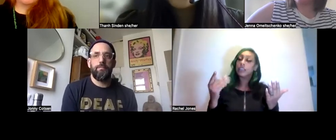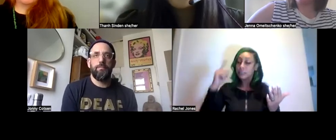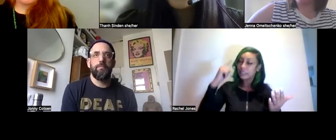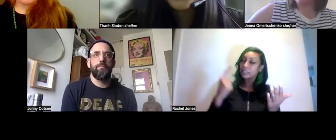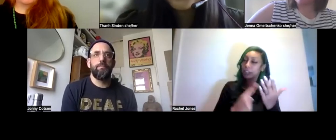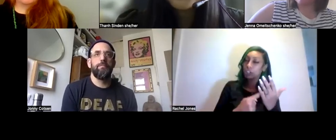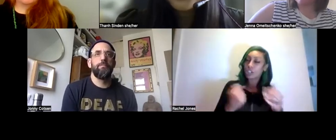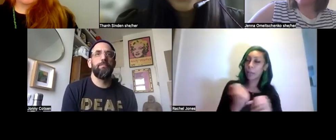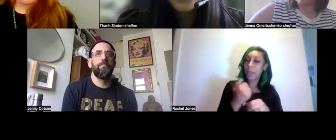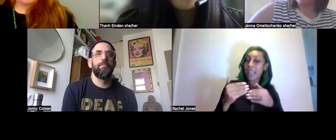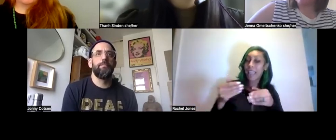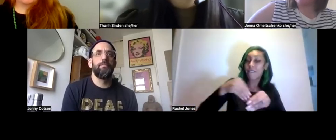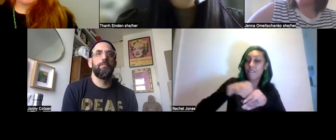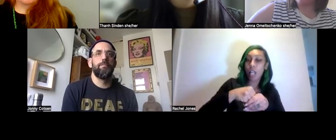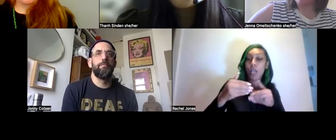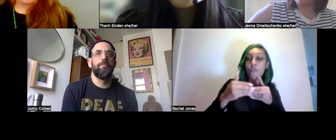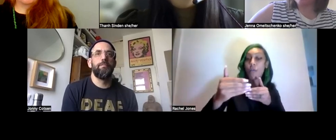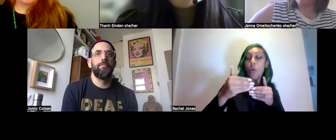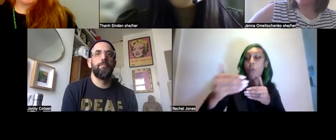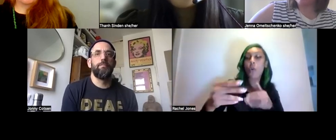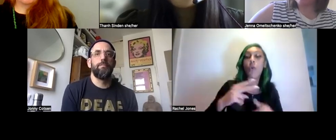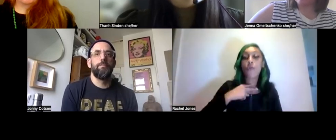and more voices